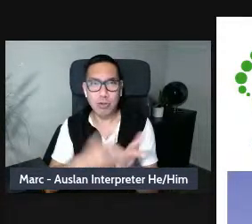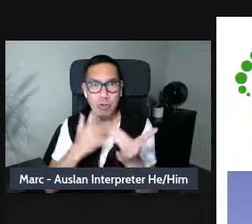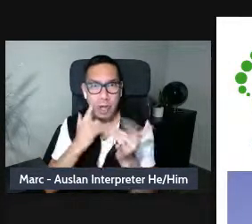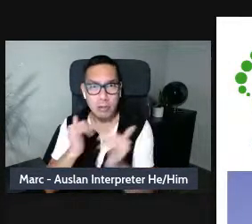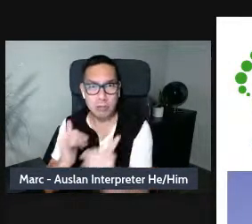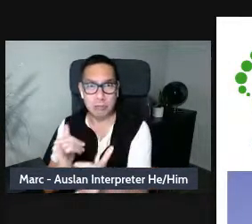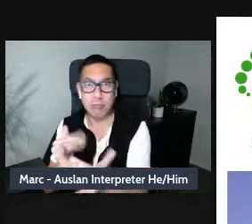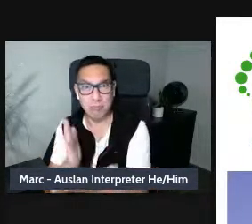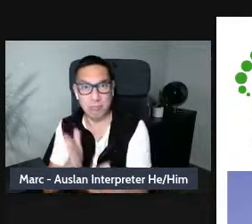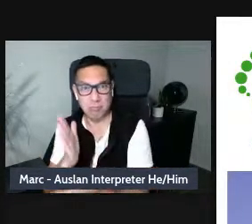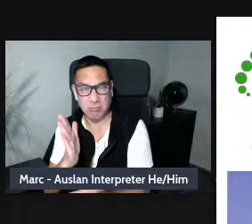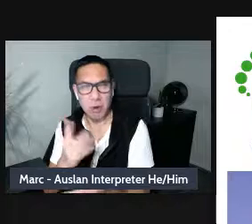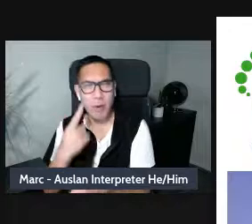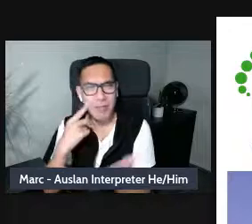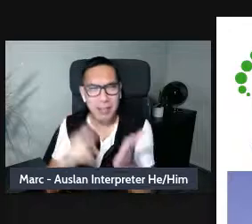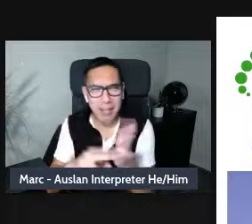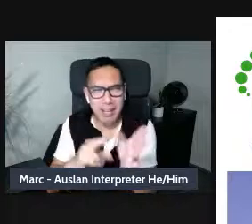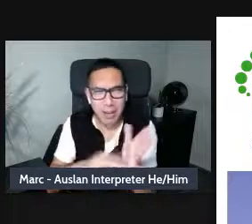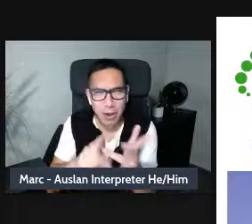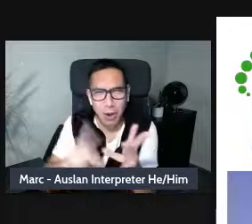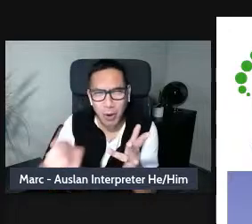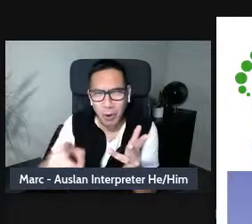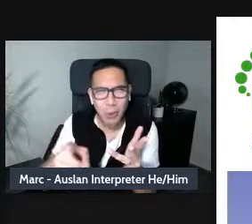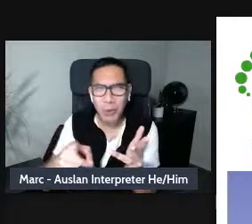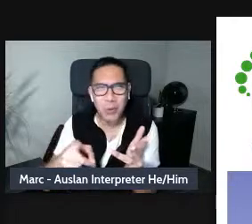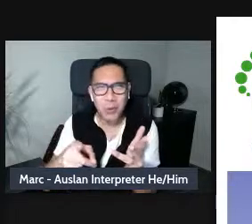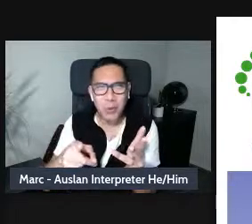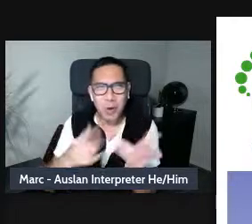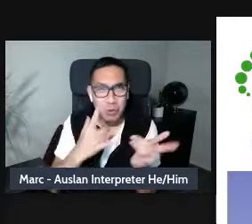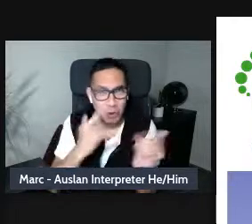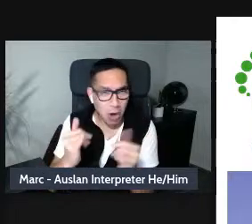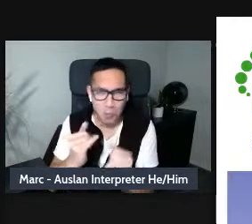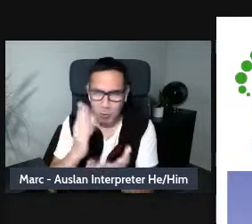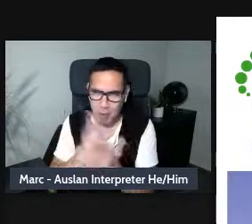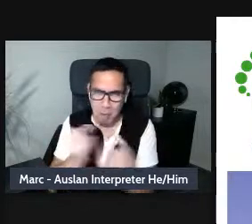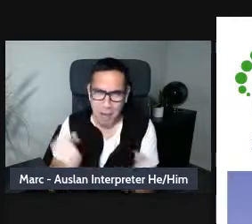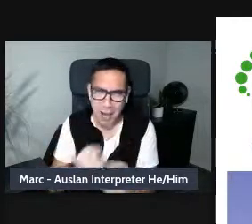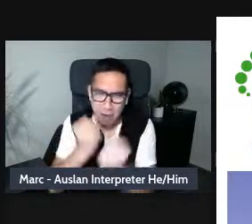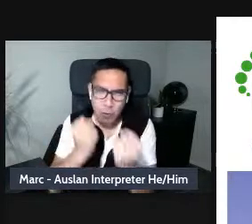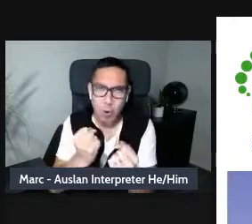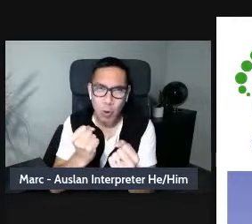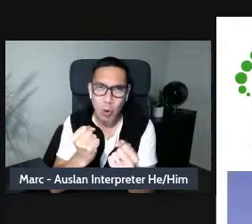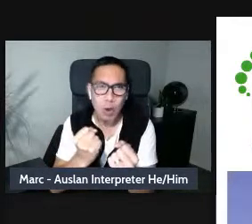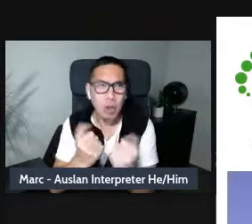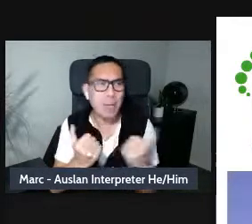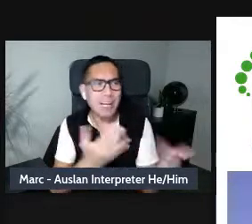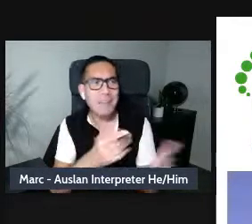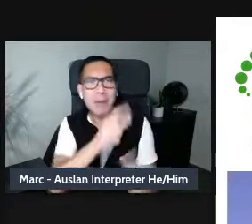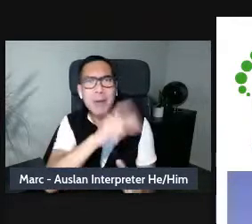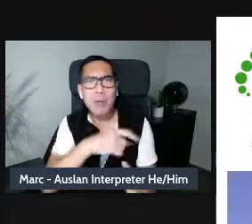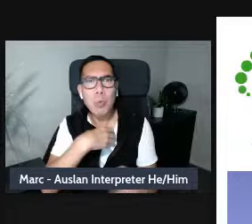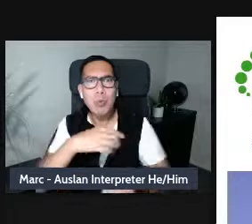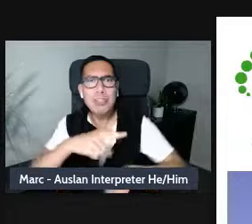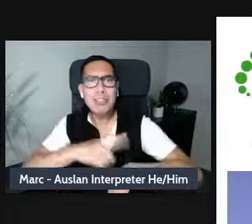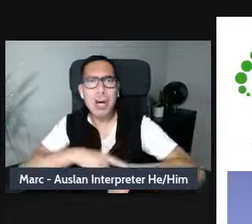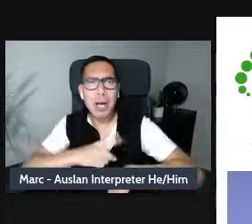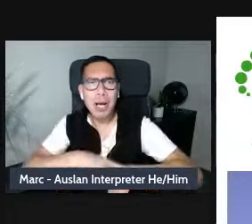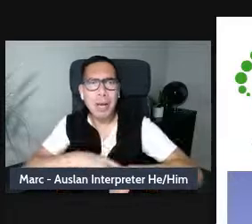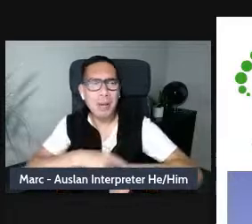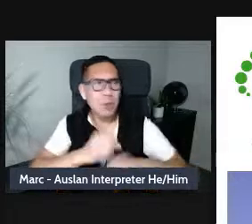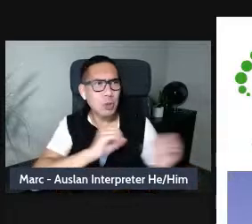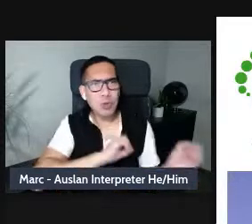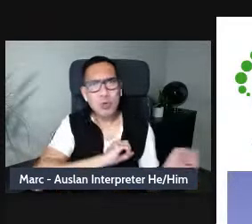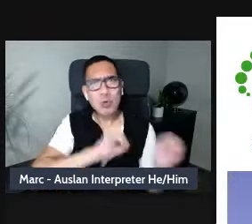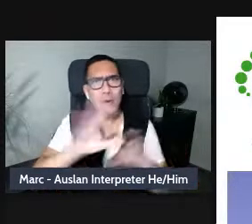nanoparticle technology would be a really powerful tool to increase or buy the patient time to be transported to